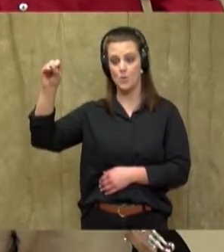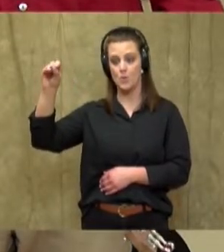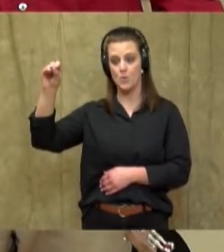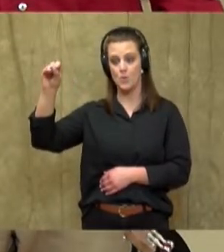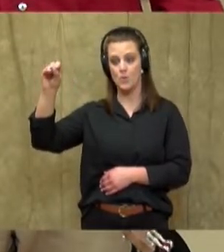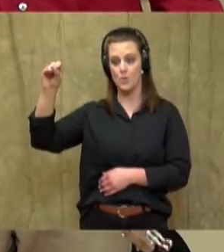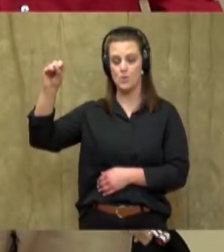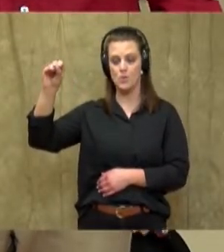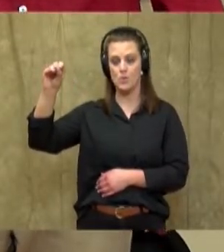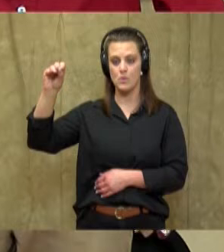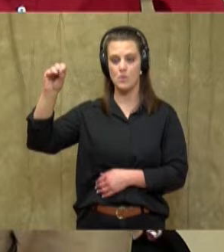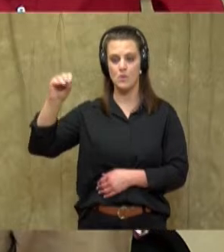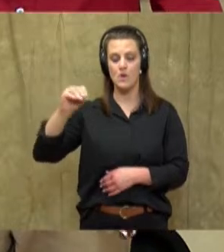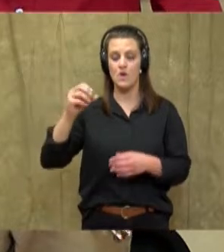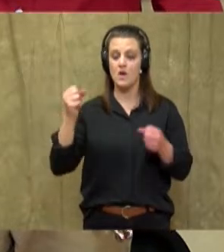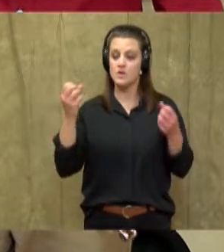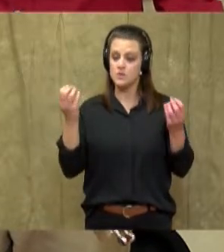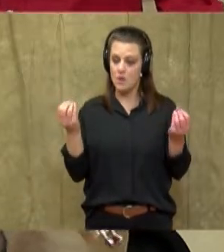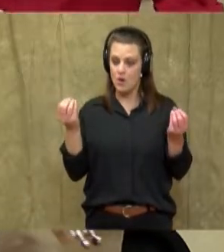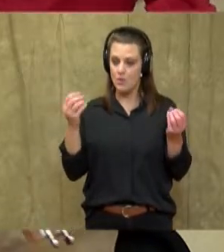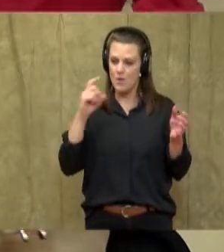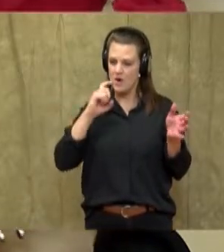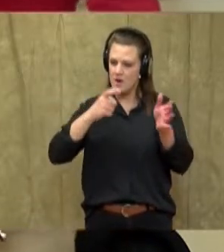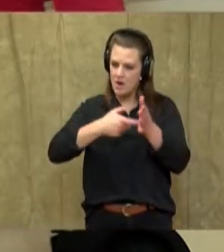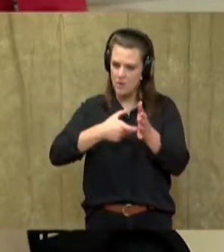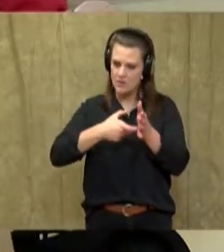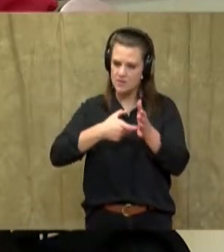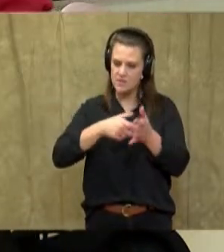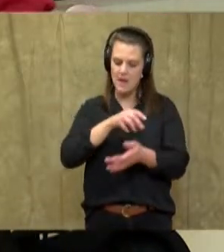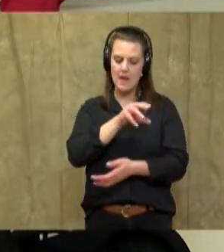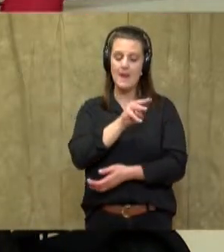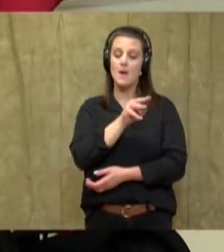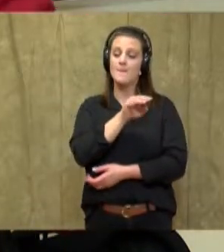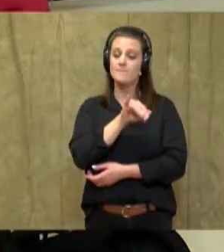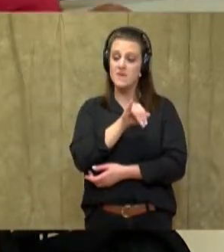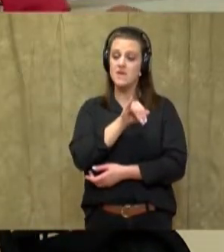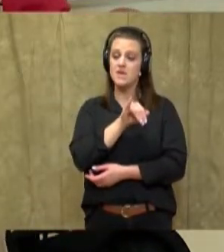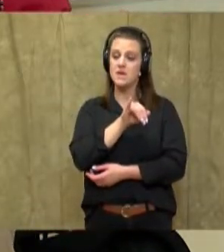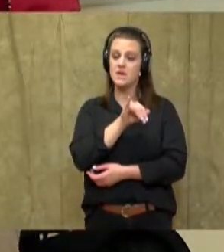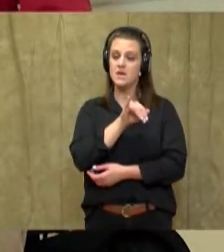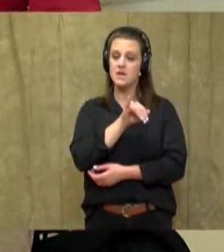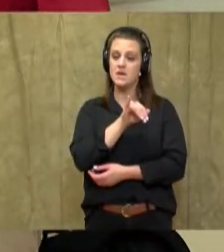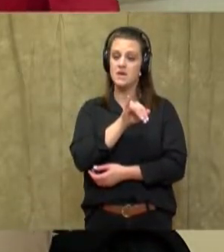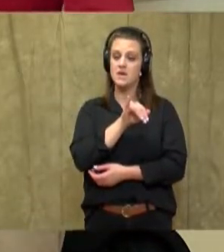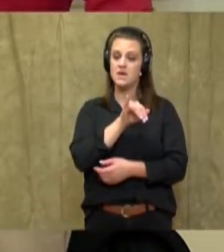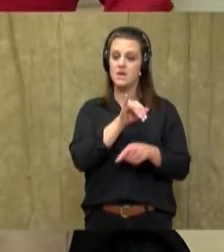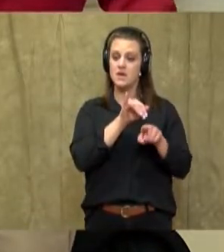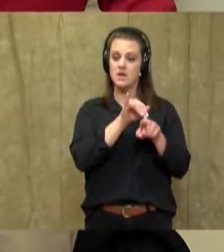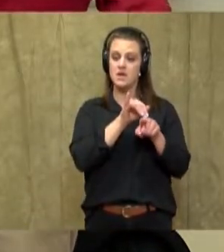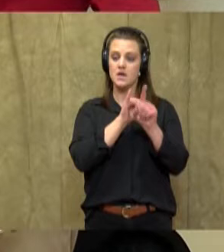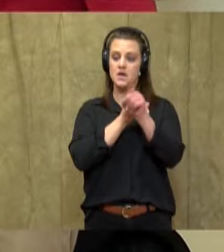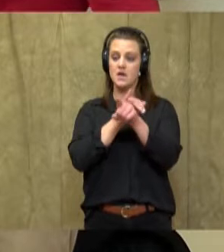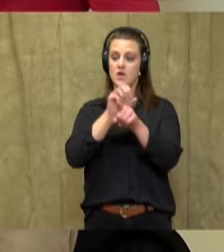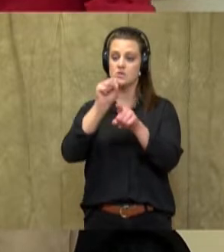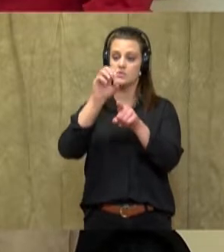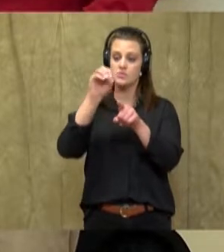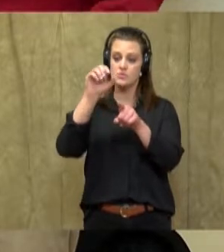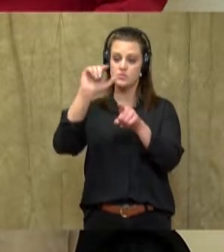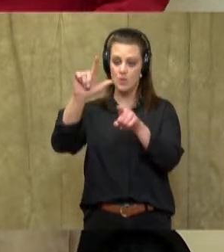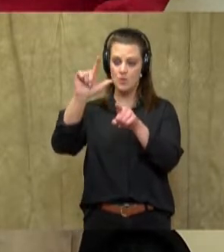do. So you'll notice that mi is the third pitch, so is the fifth